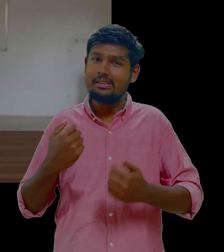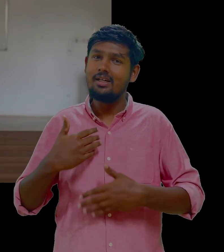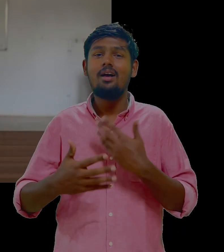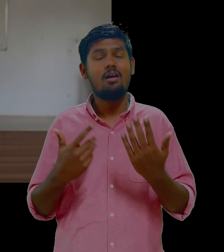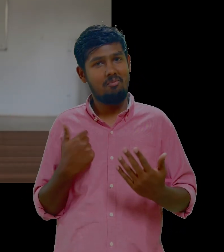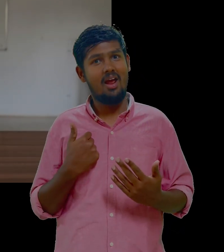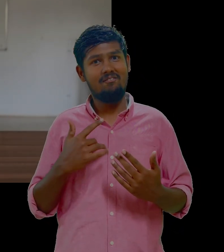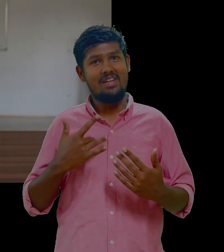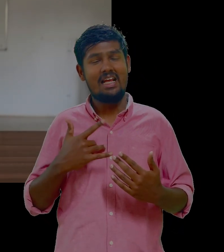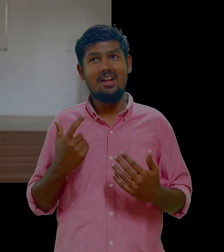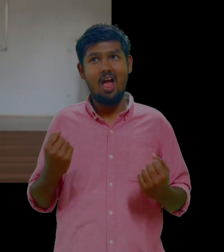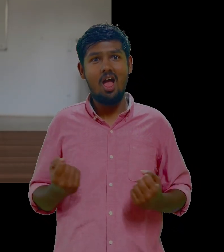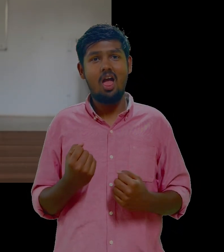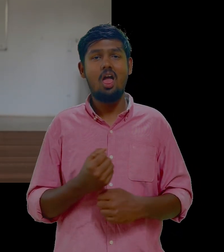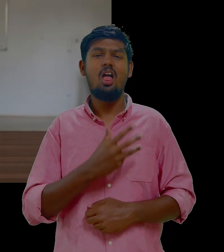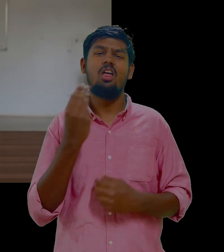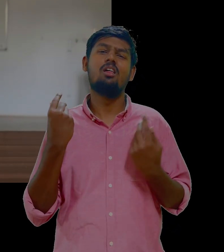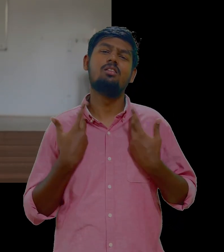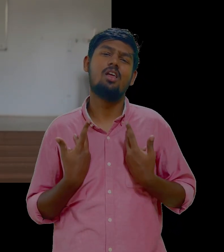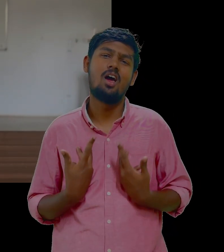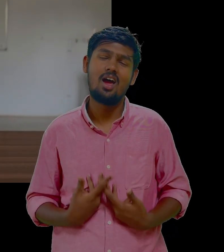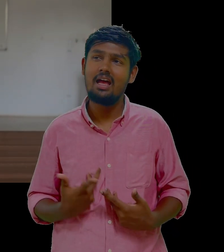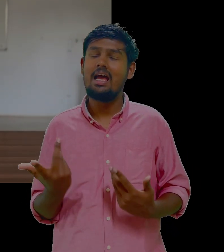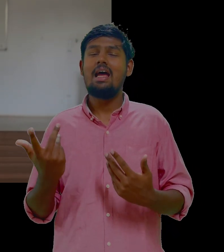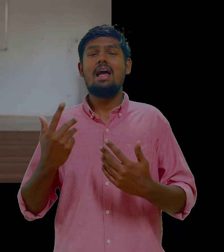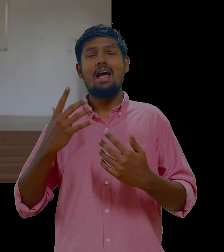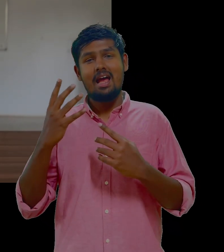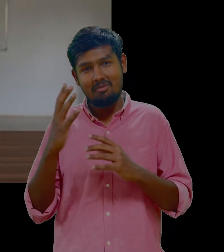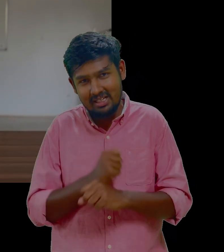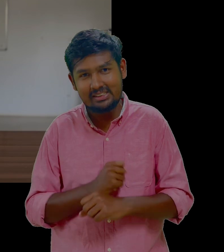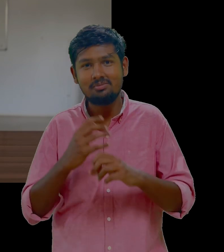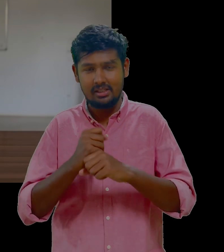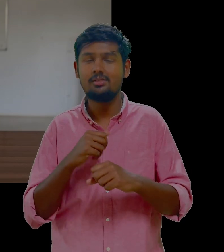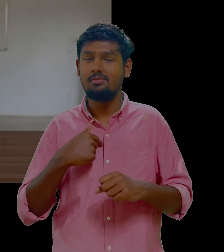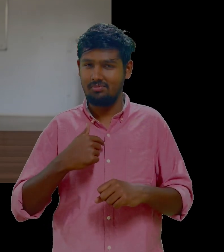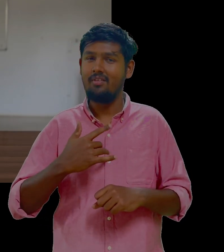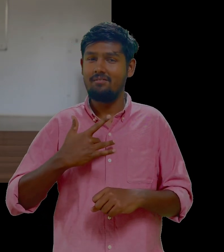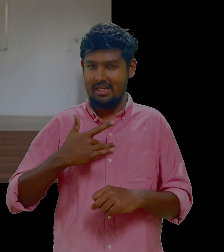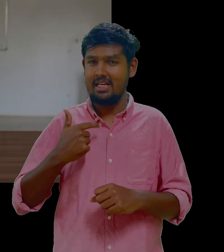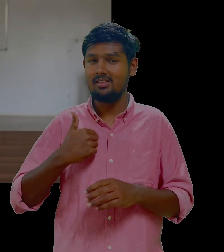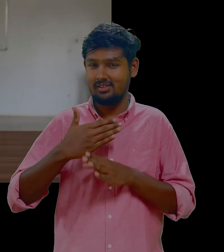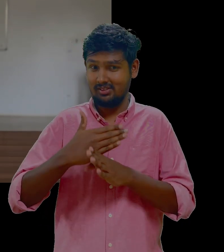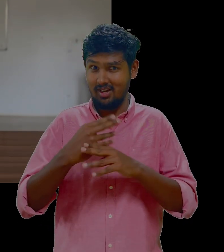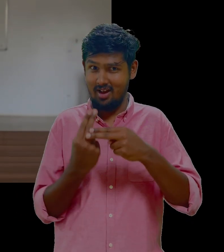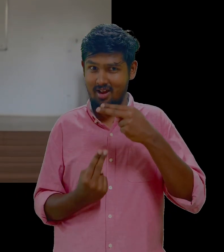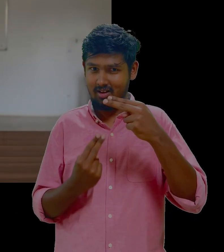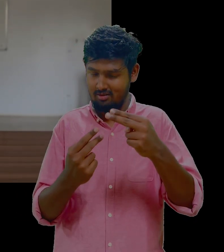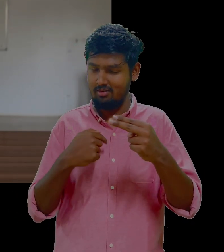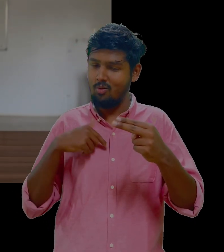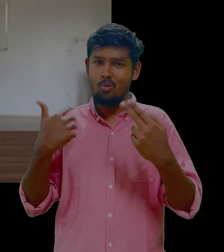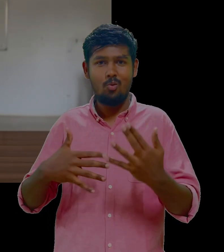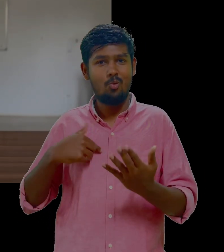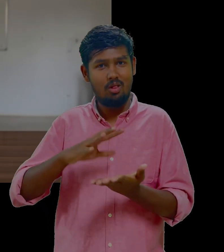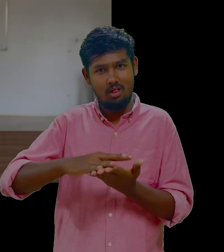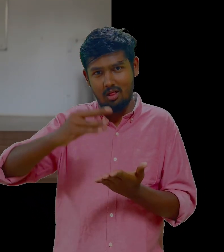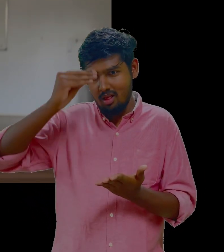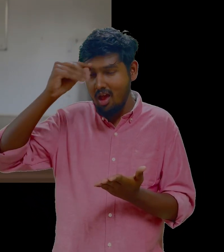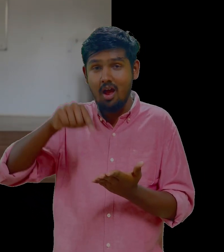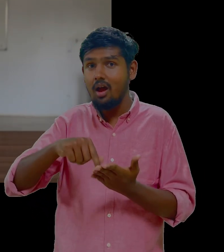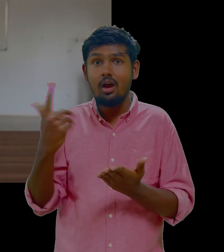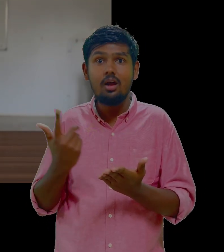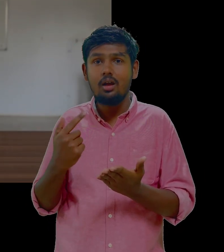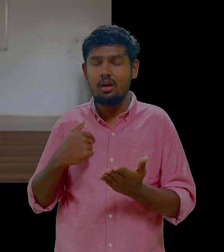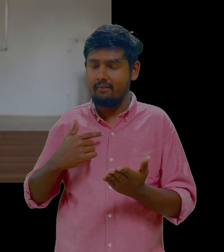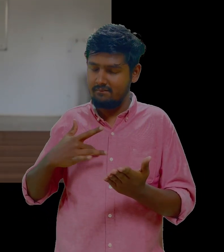that used to weigh me down as a child. So I will share later on what I learned, but this